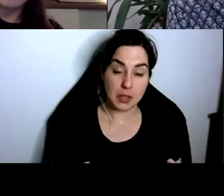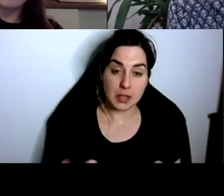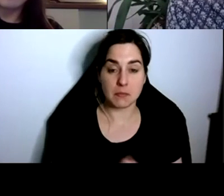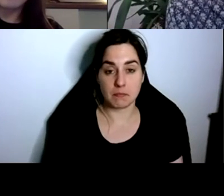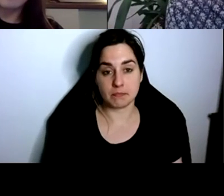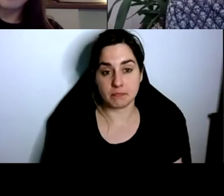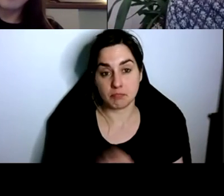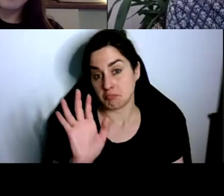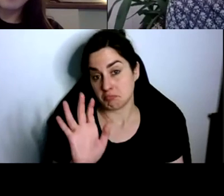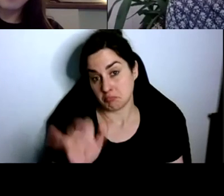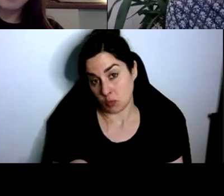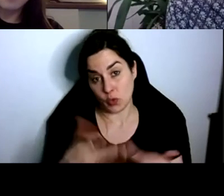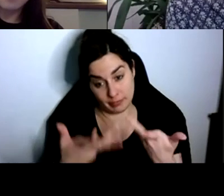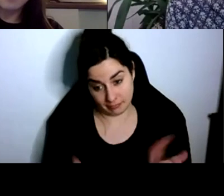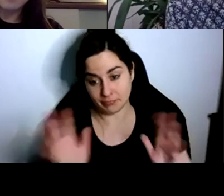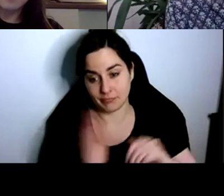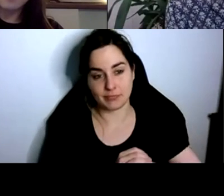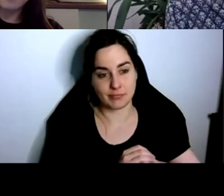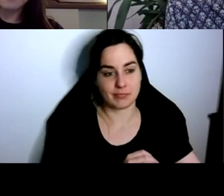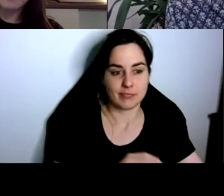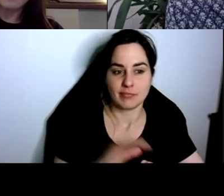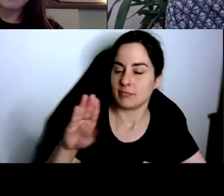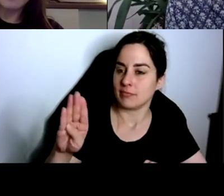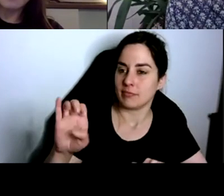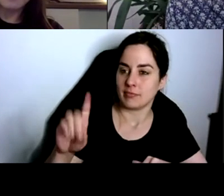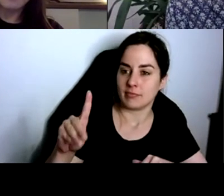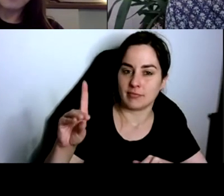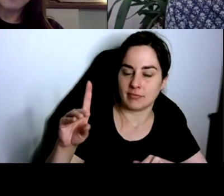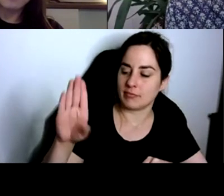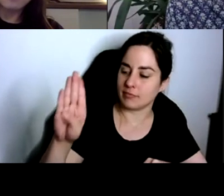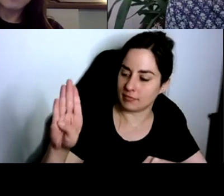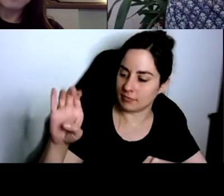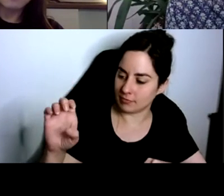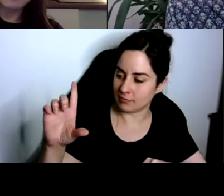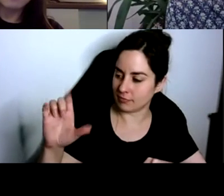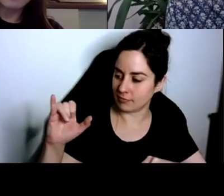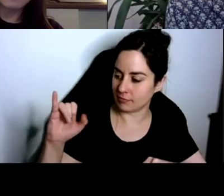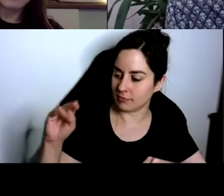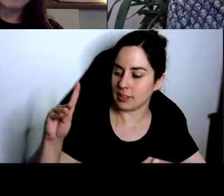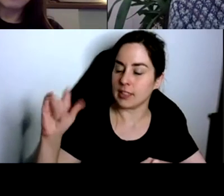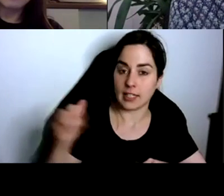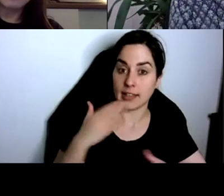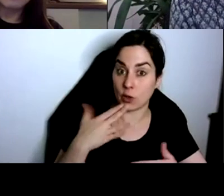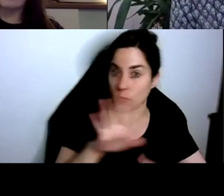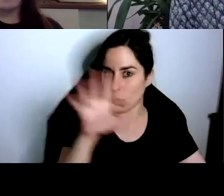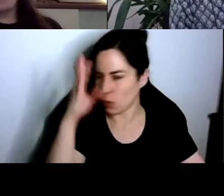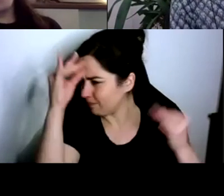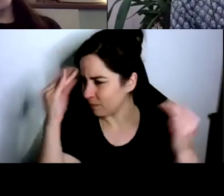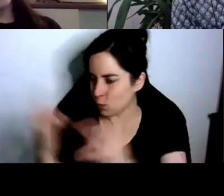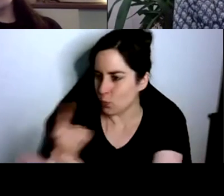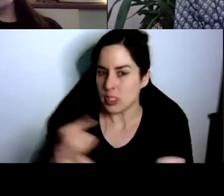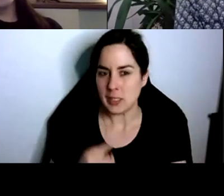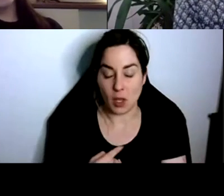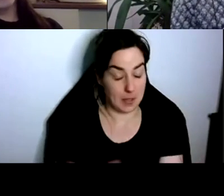Thank you, everyone, for your thoughtful contributions to this question. It's a big question. I think I should have allotted more